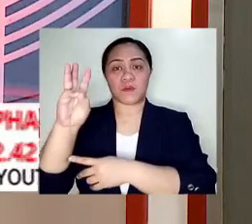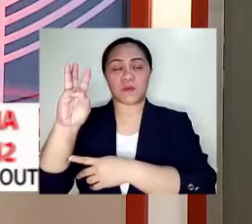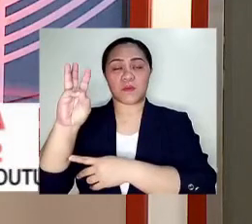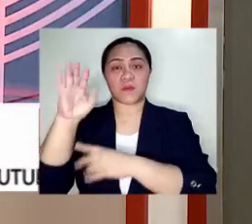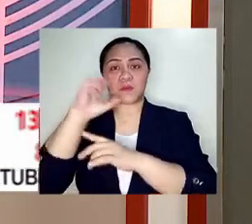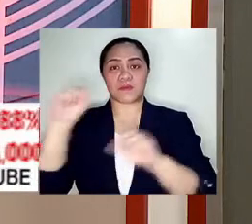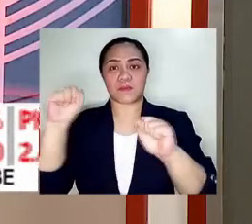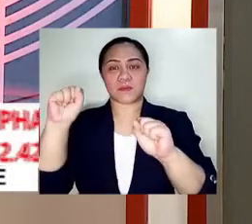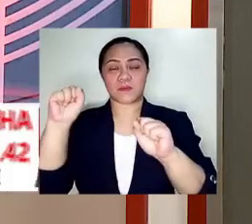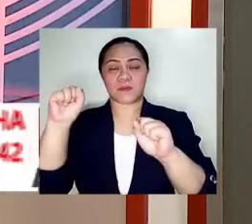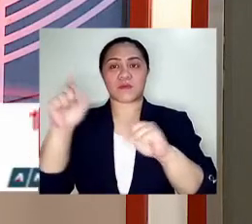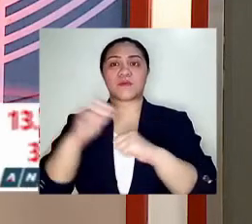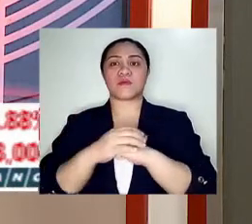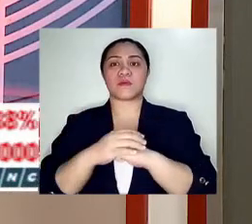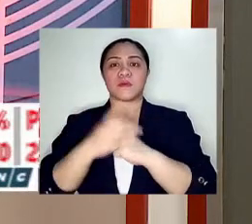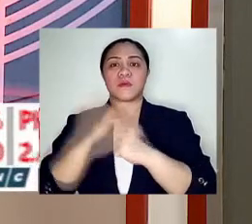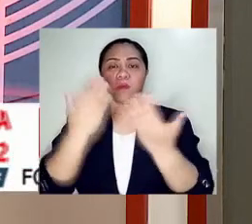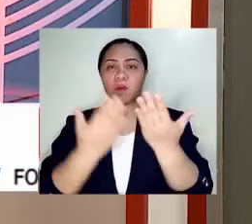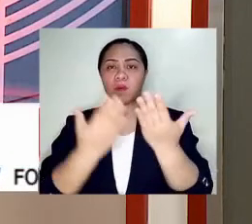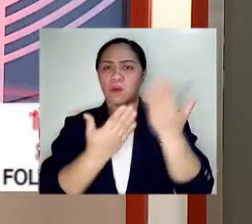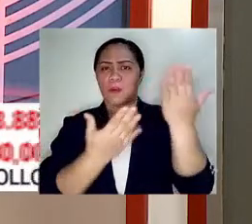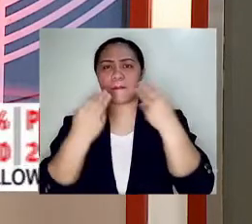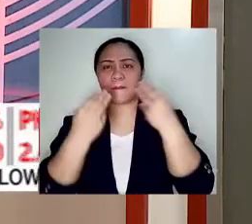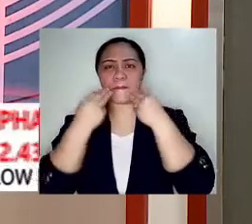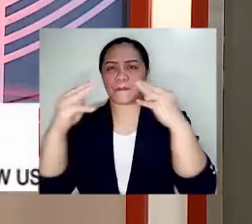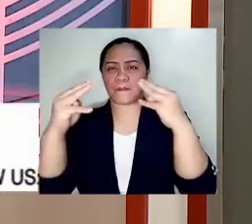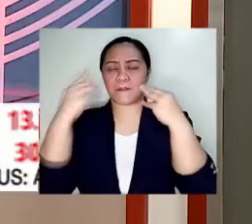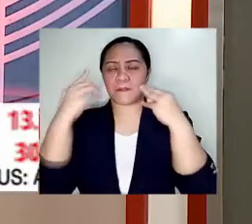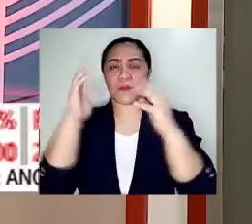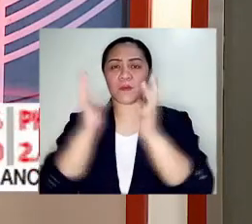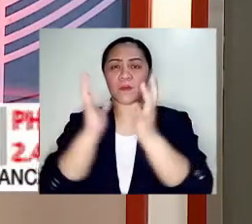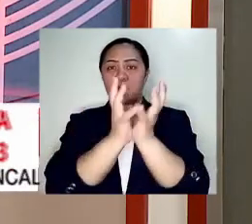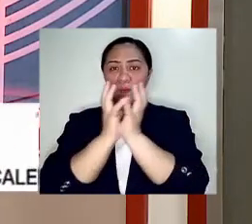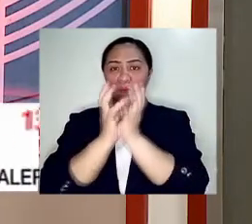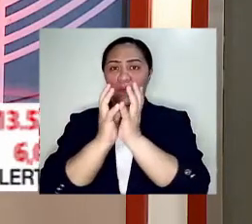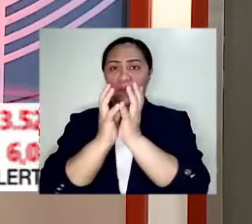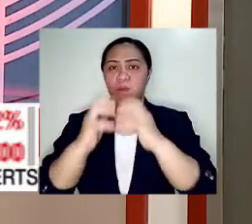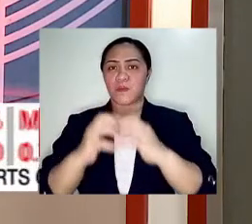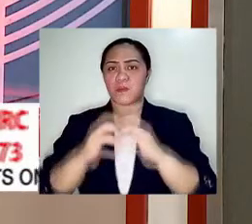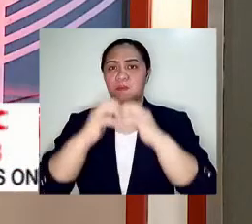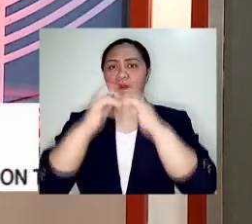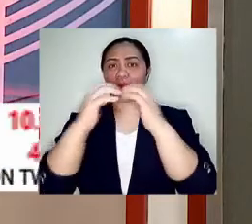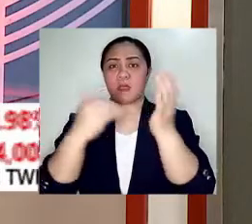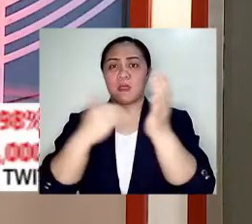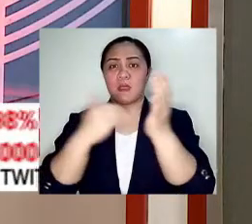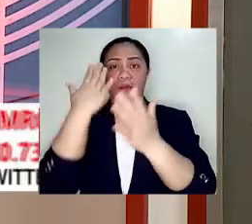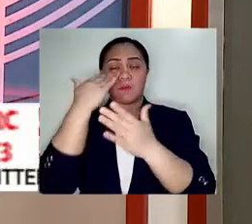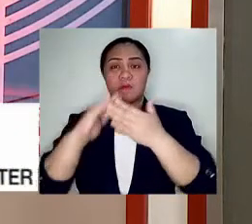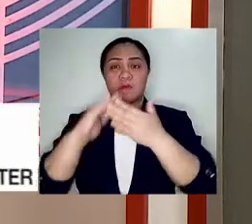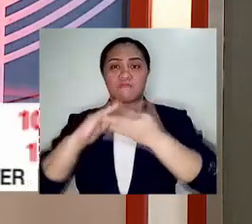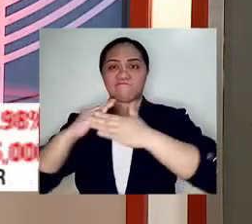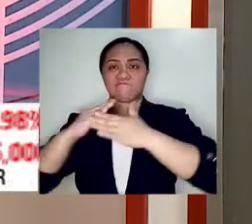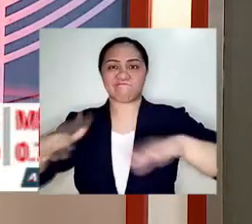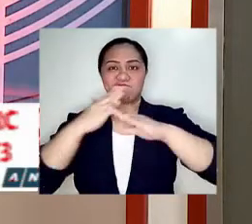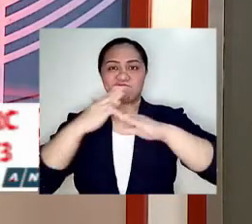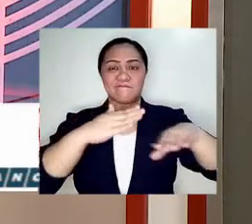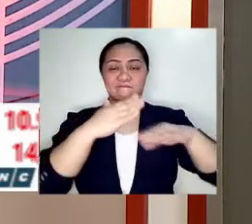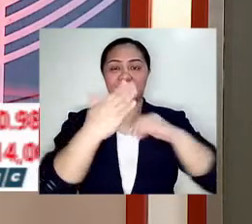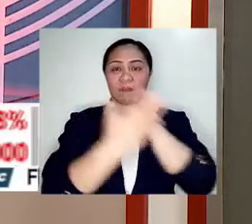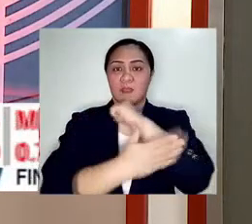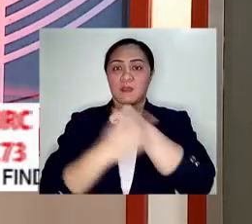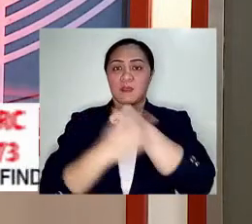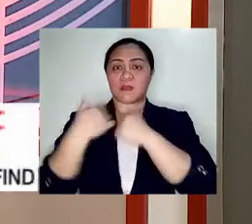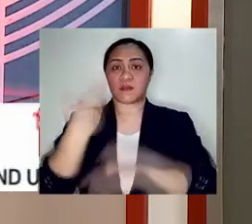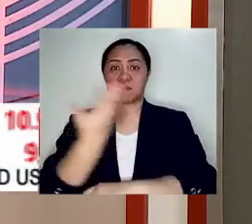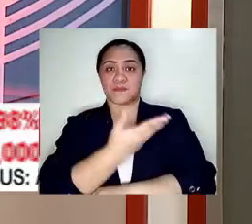speech, Biden offered a message of unity and restoration to a deeply divided country. Our North America Bureau Chief TJ Manotok gives us the